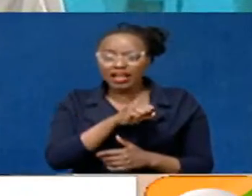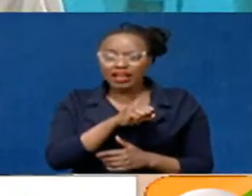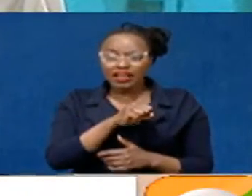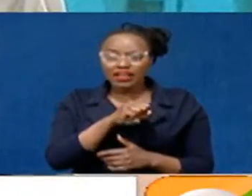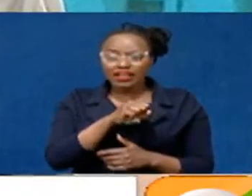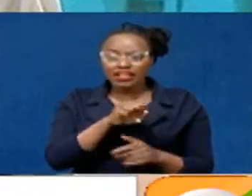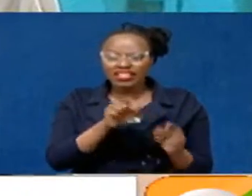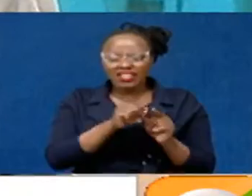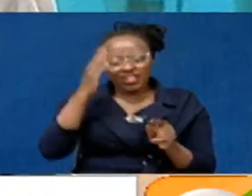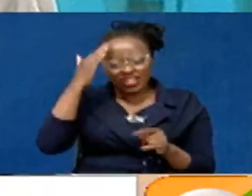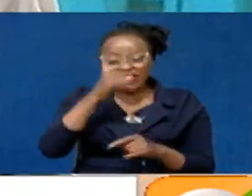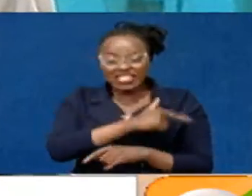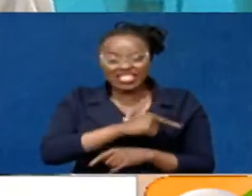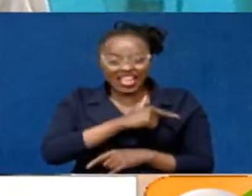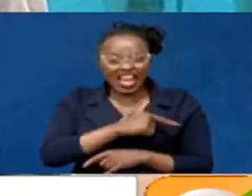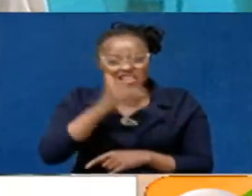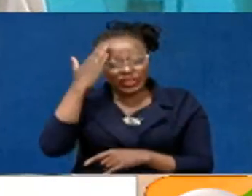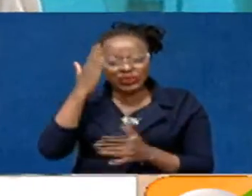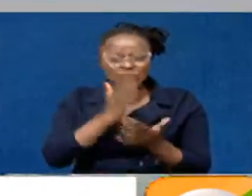know,